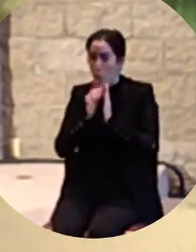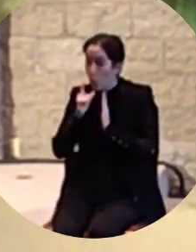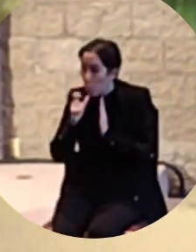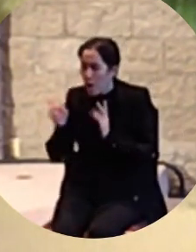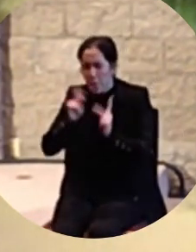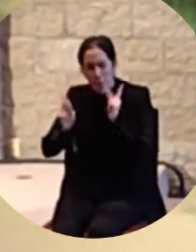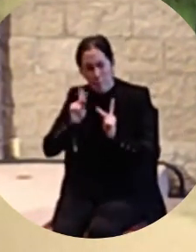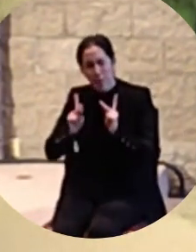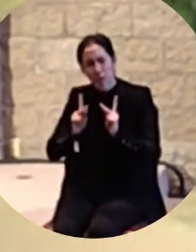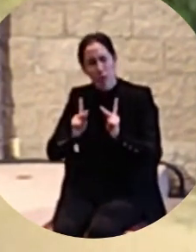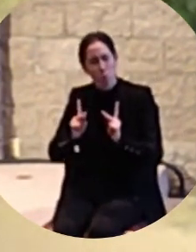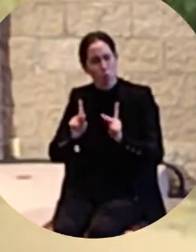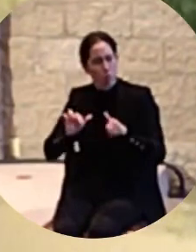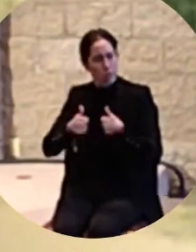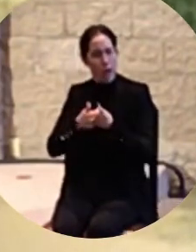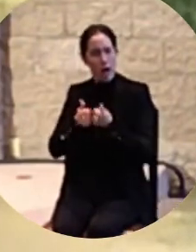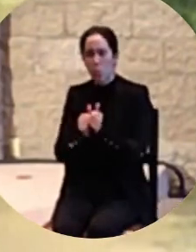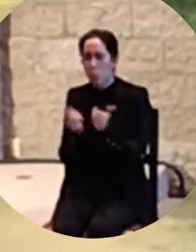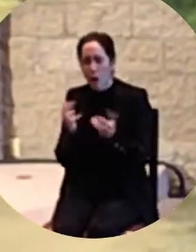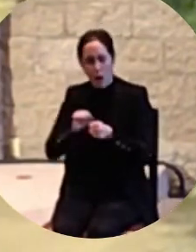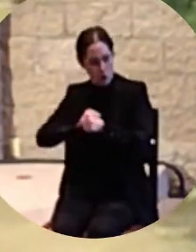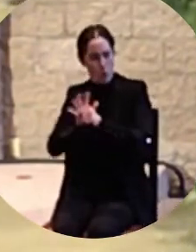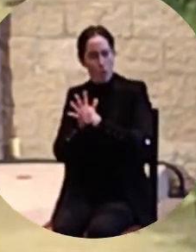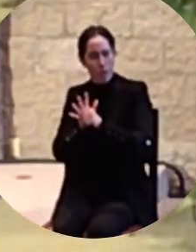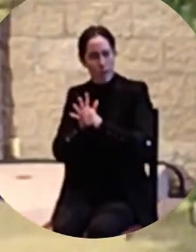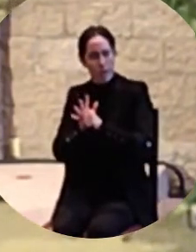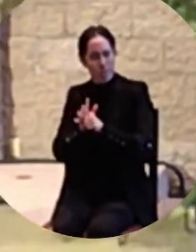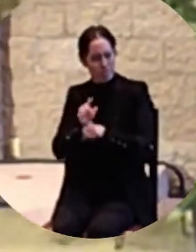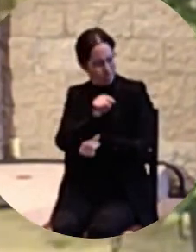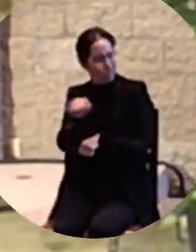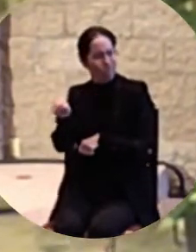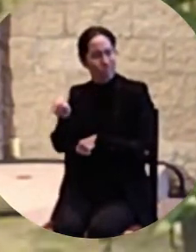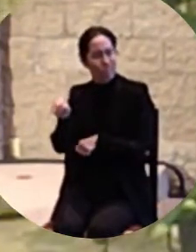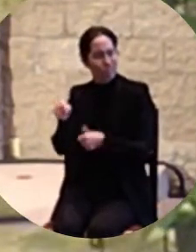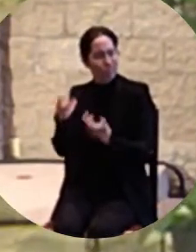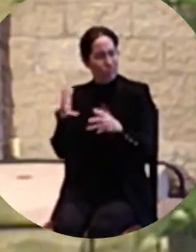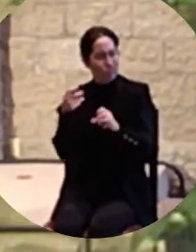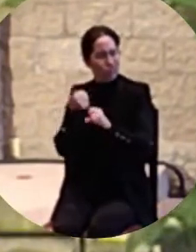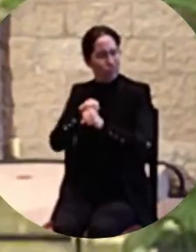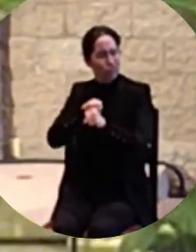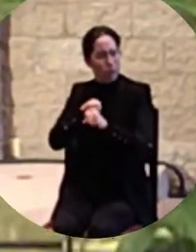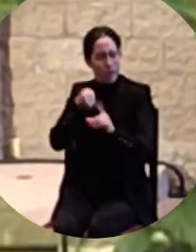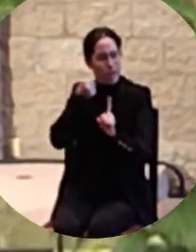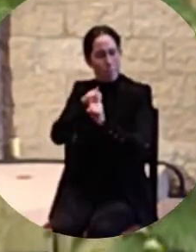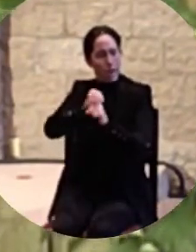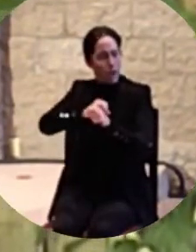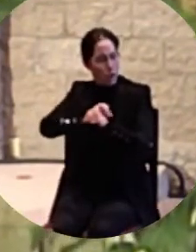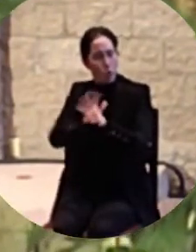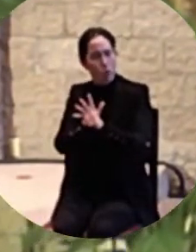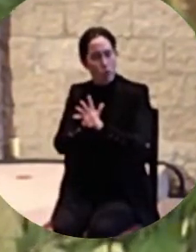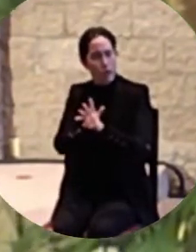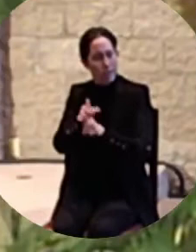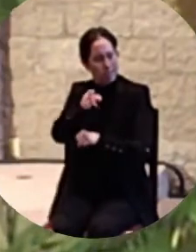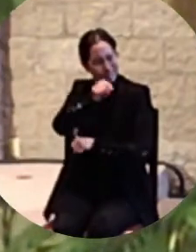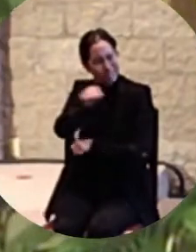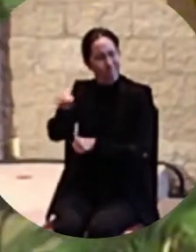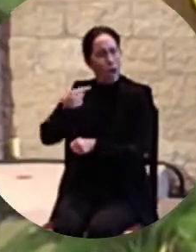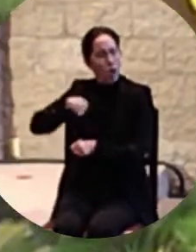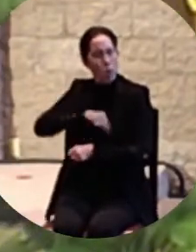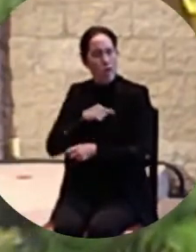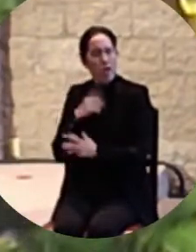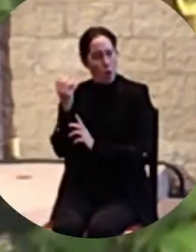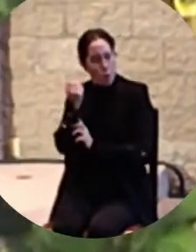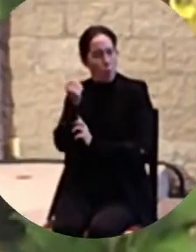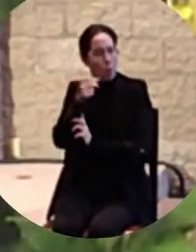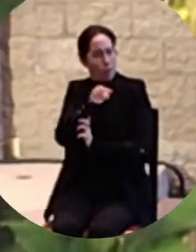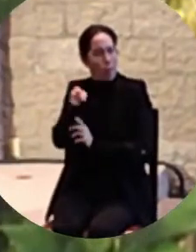We hold them in our heart today, especially those within our own congregation. We hold each and every